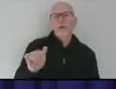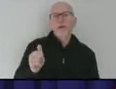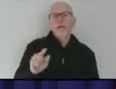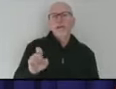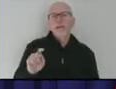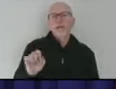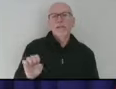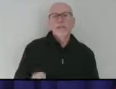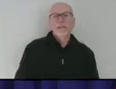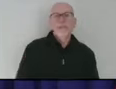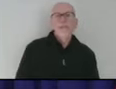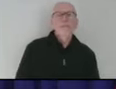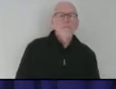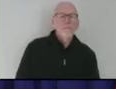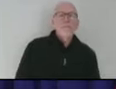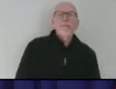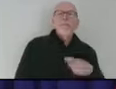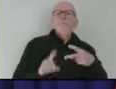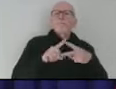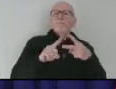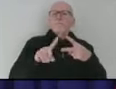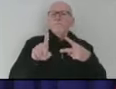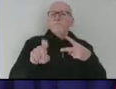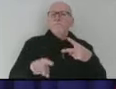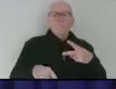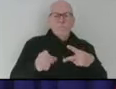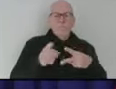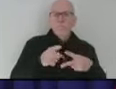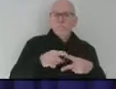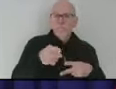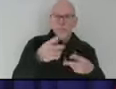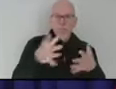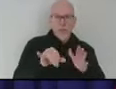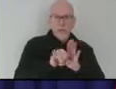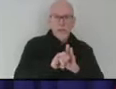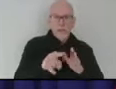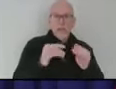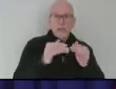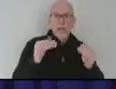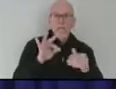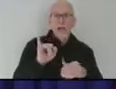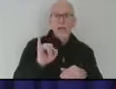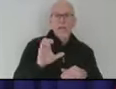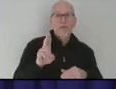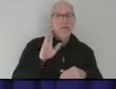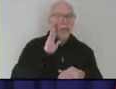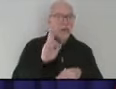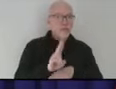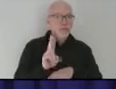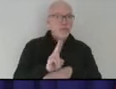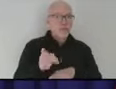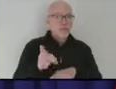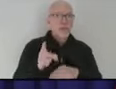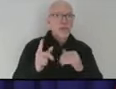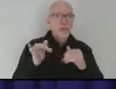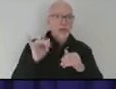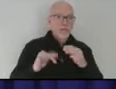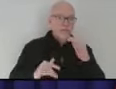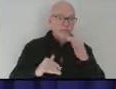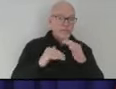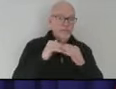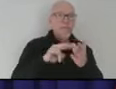Hi, Governor. I had two quick questions. The first is, have you guys identified a level of ICU bed usage that might spur